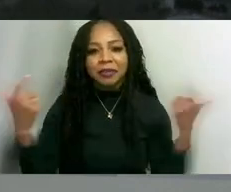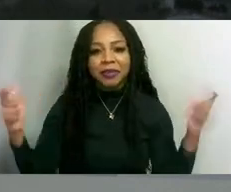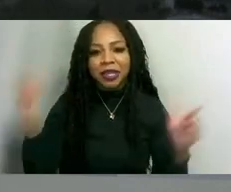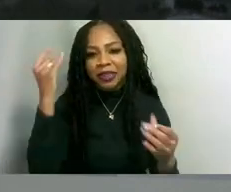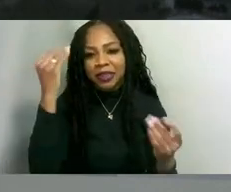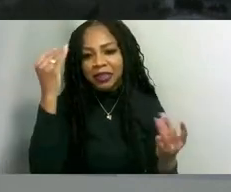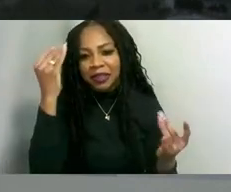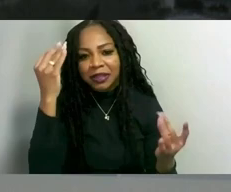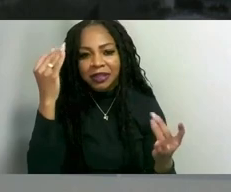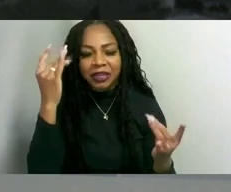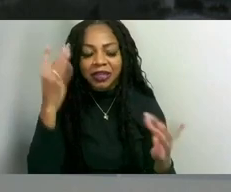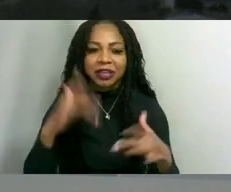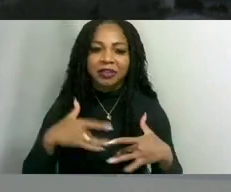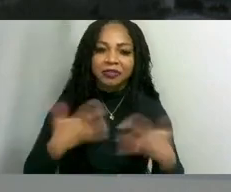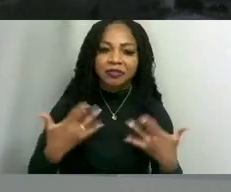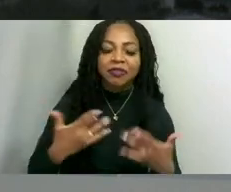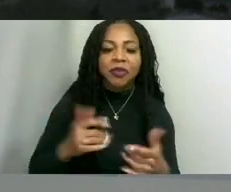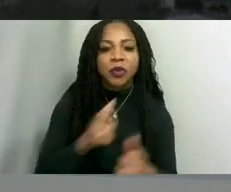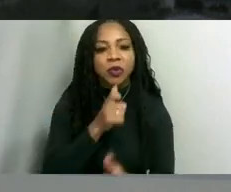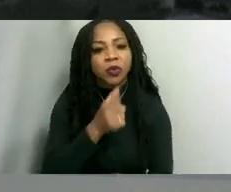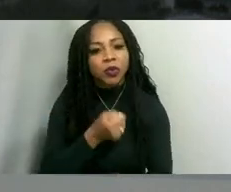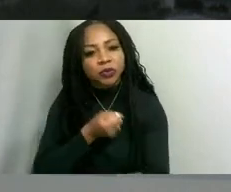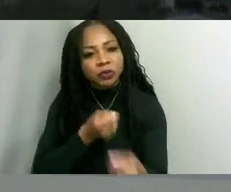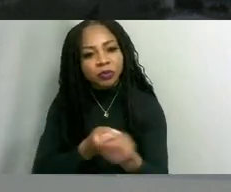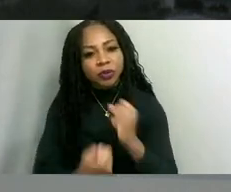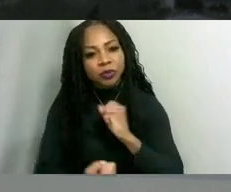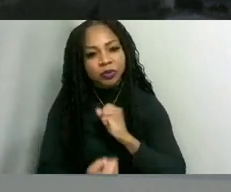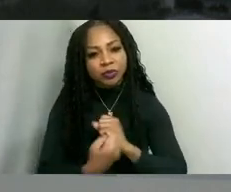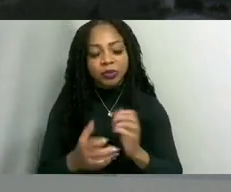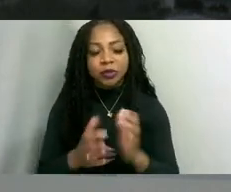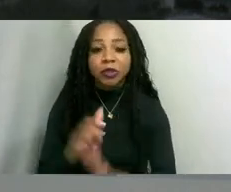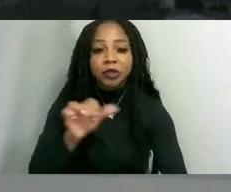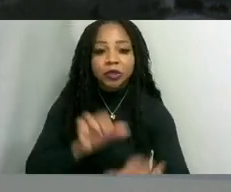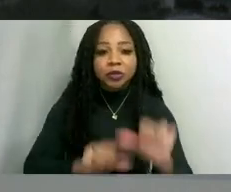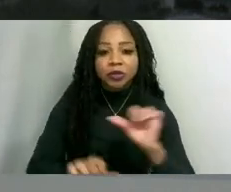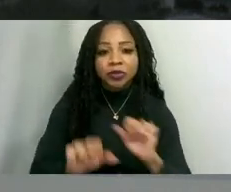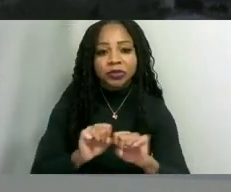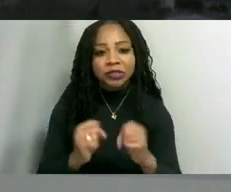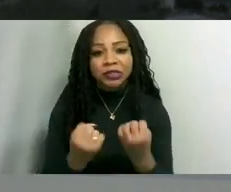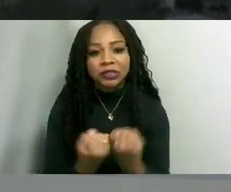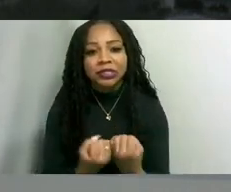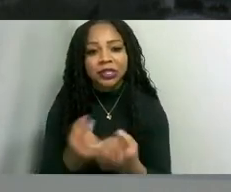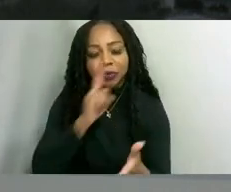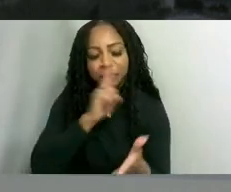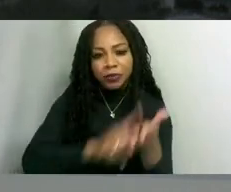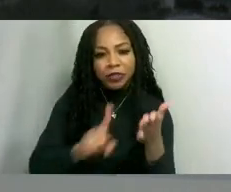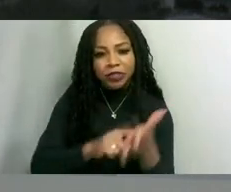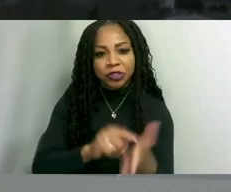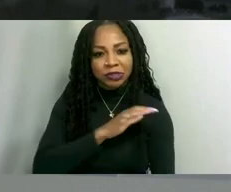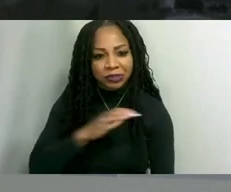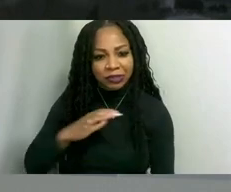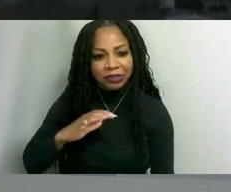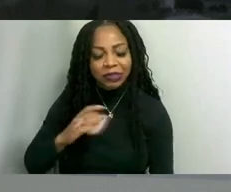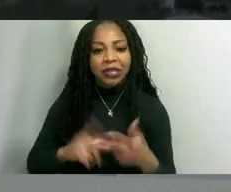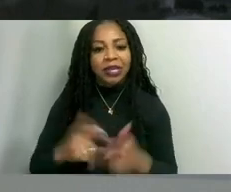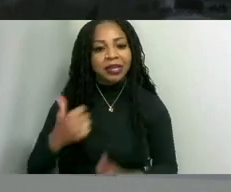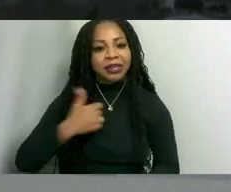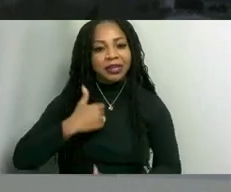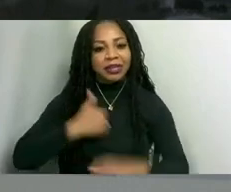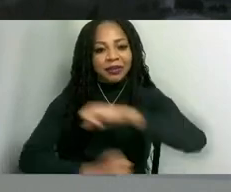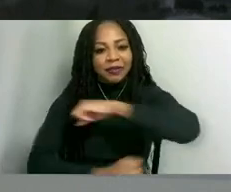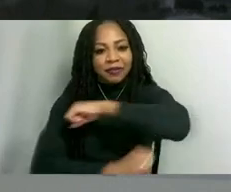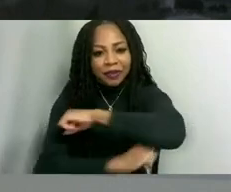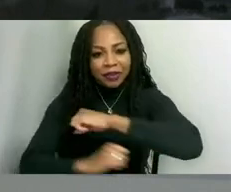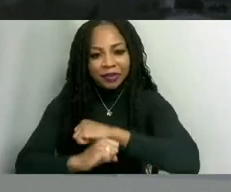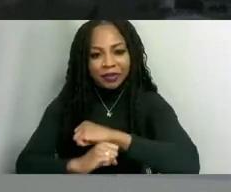have supported this event, the Social Sciences and Humanities Research Council, Canada Foundation for Innovation, and